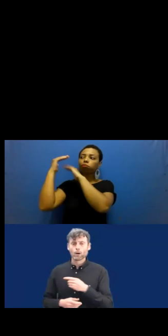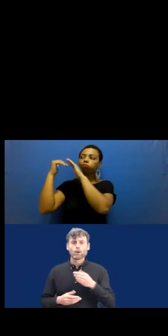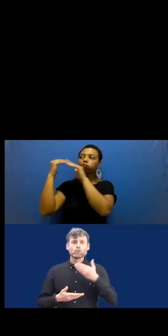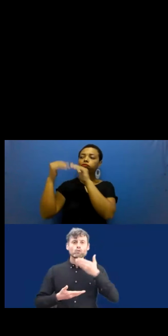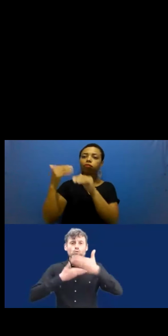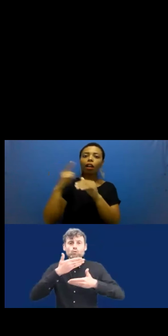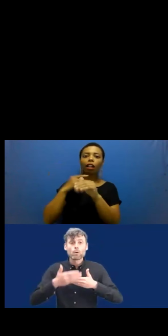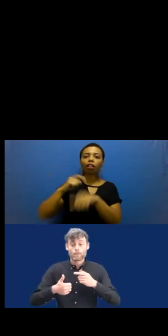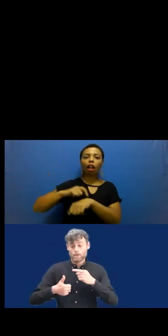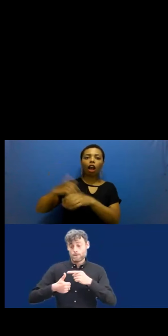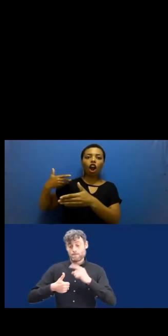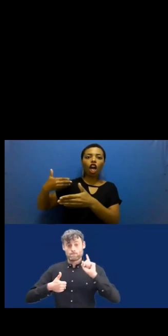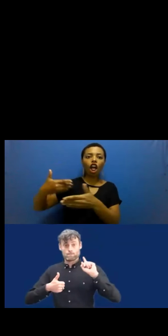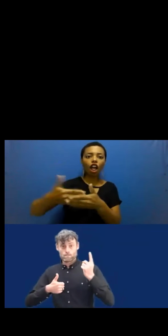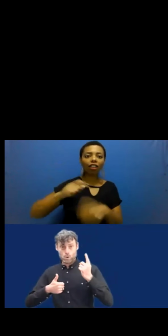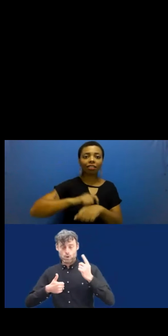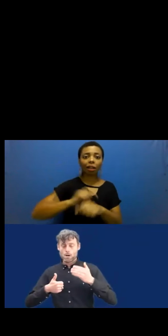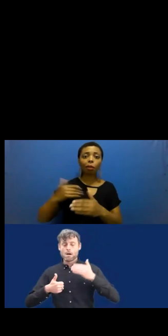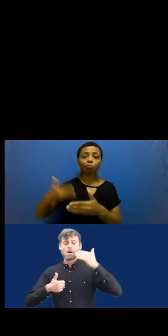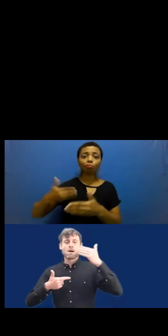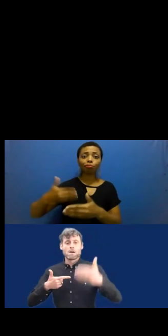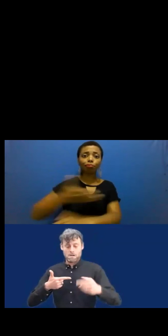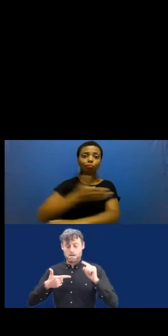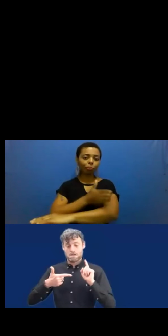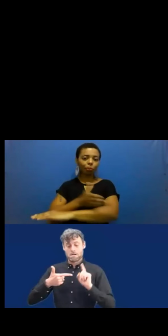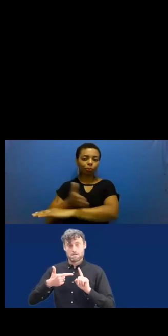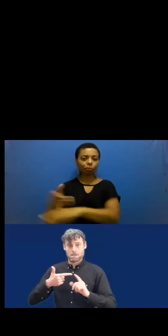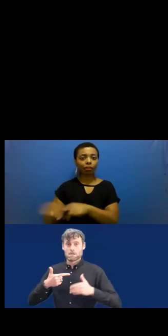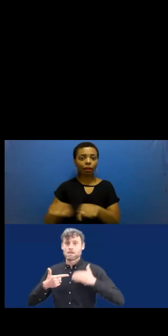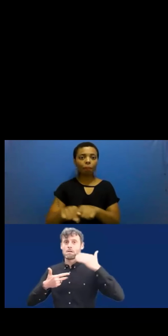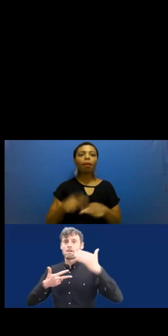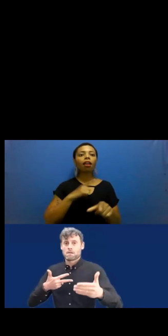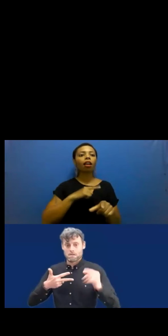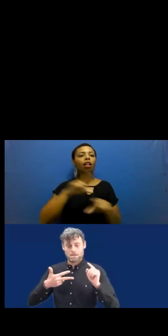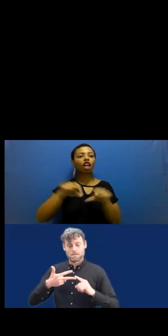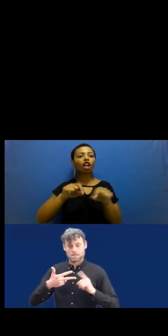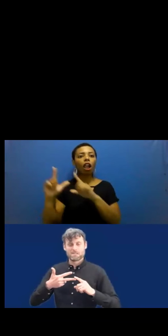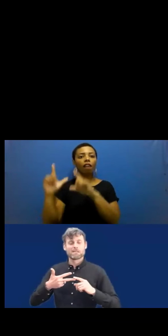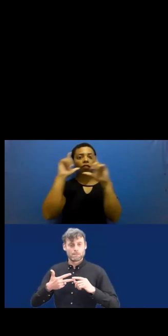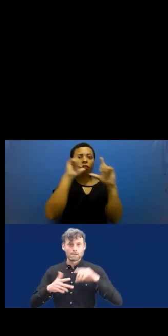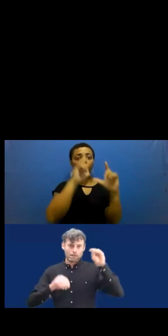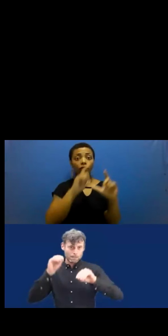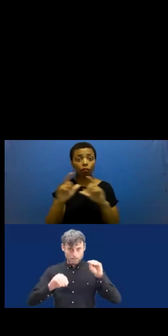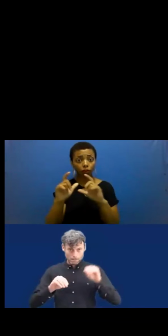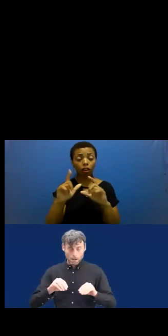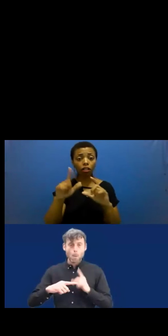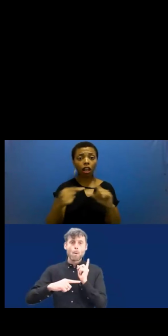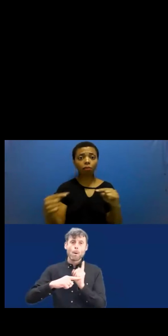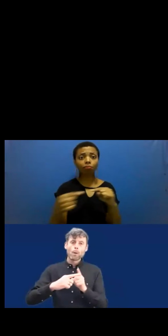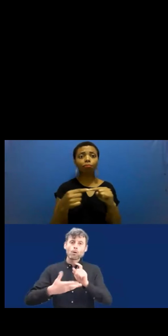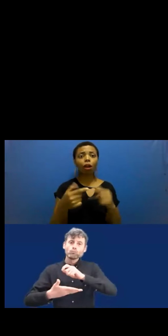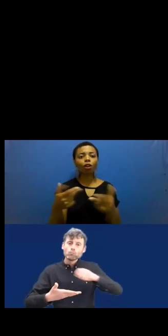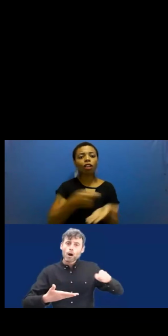he also added to the pictures some written stuff. So this was from